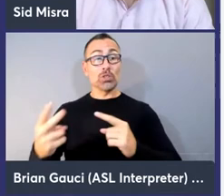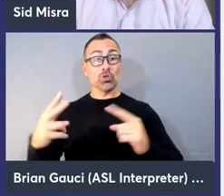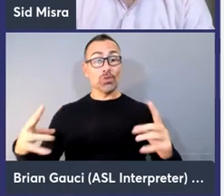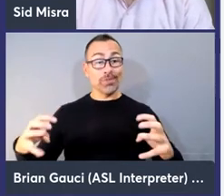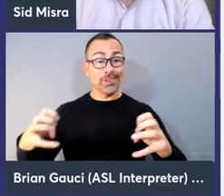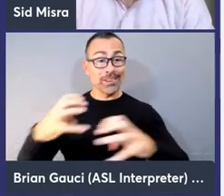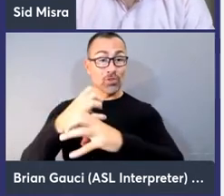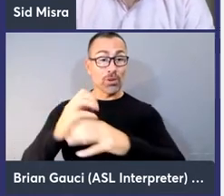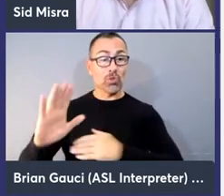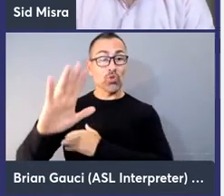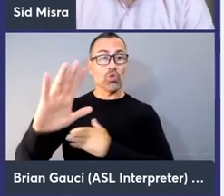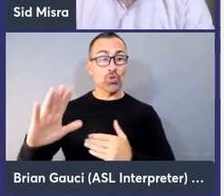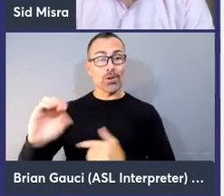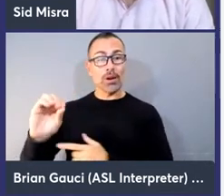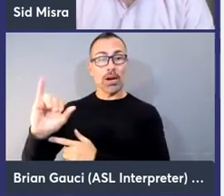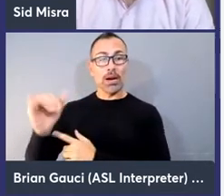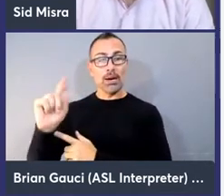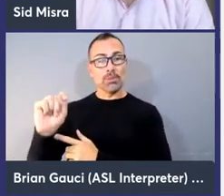rest.